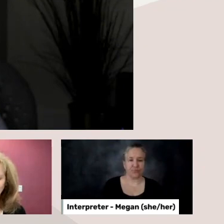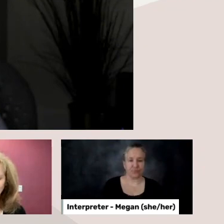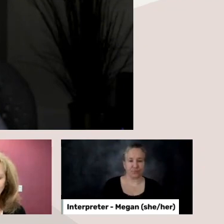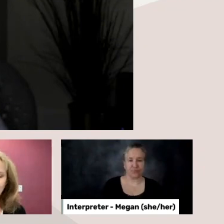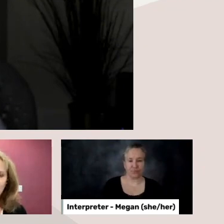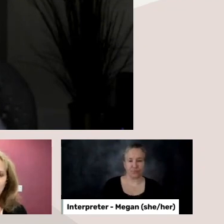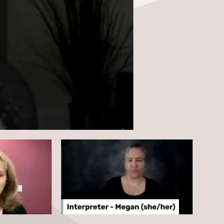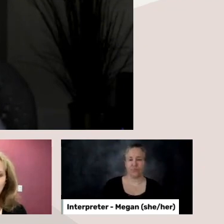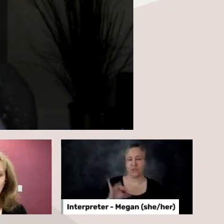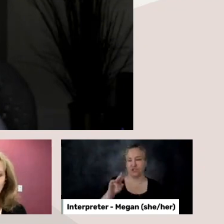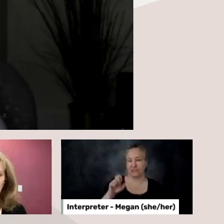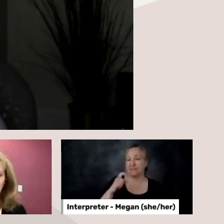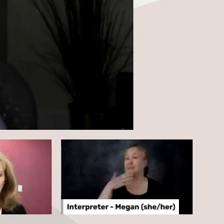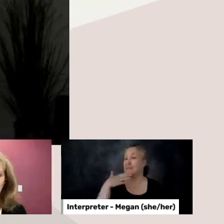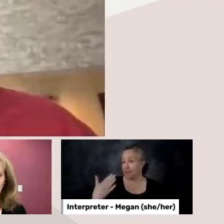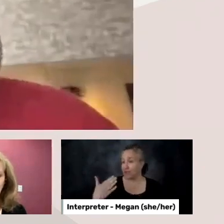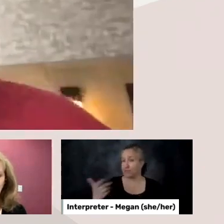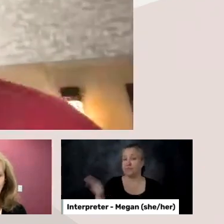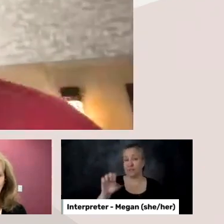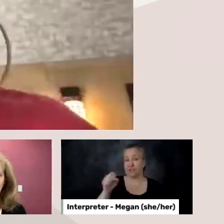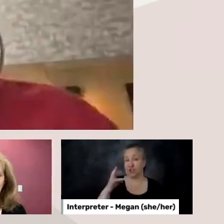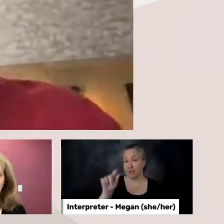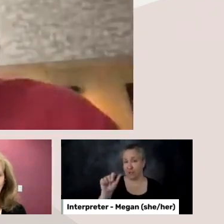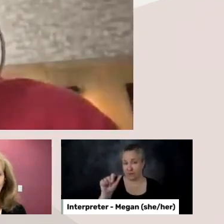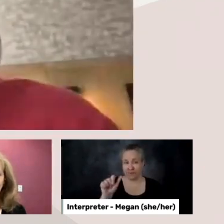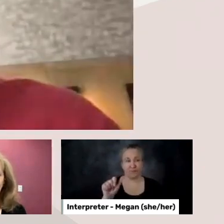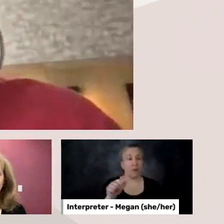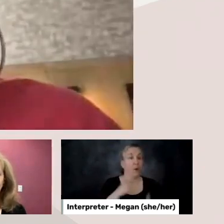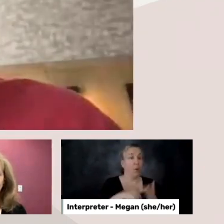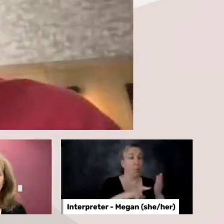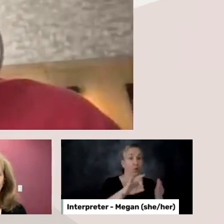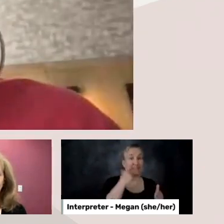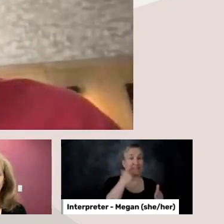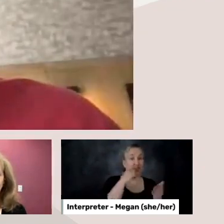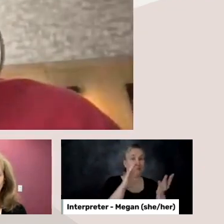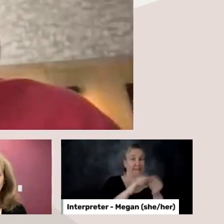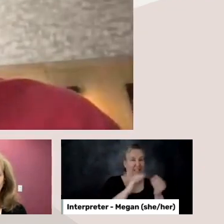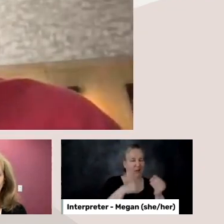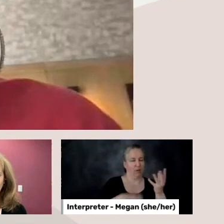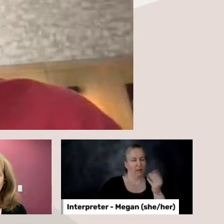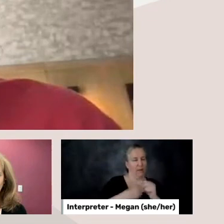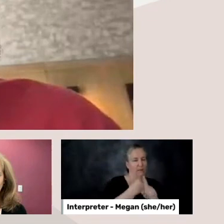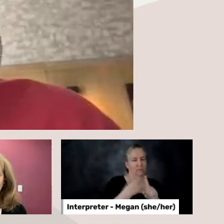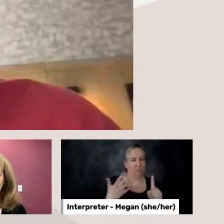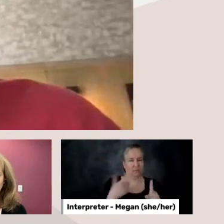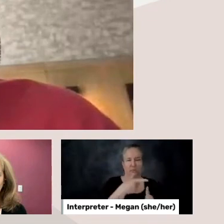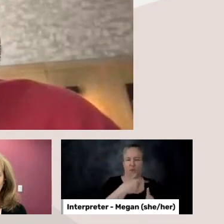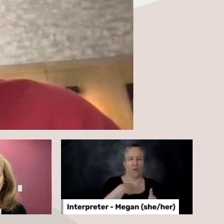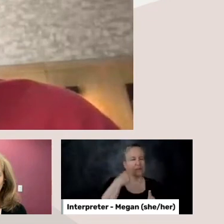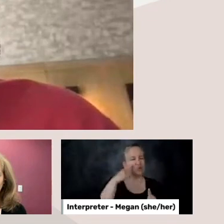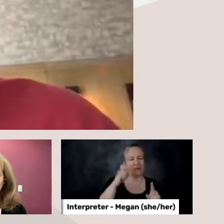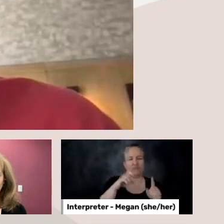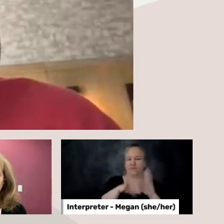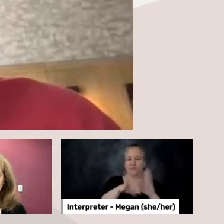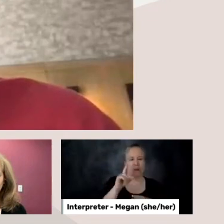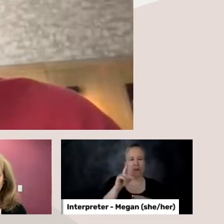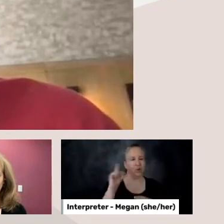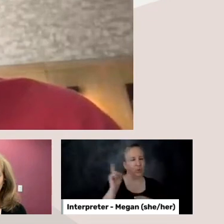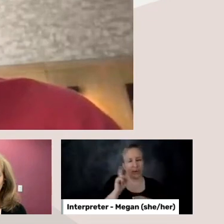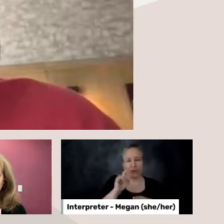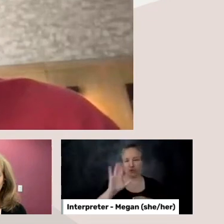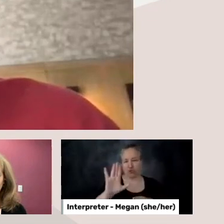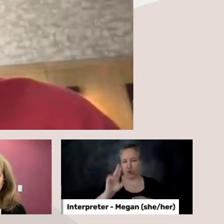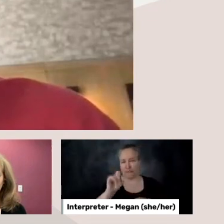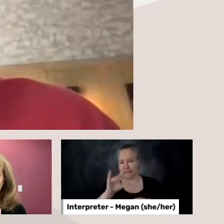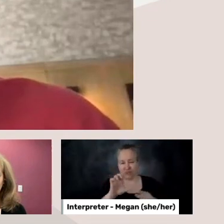Julia. Sheila? I'll piggyback off of Julia. It's just you have to find where your niche